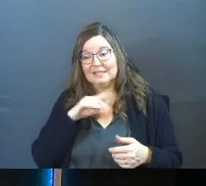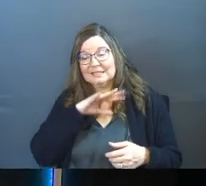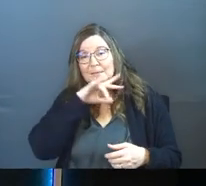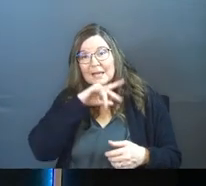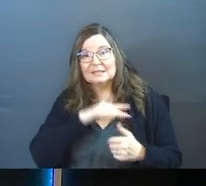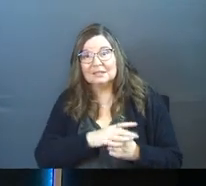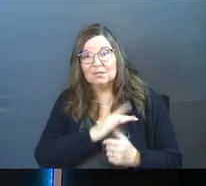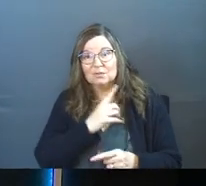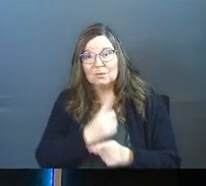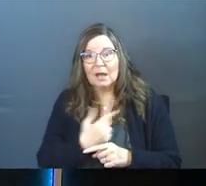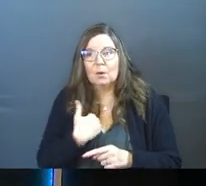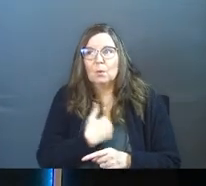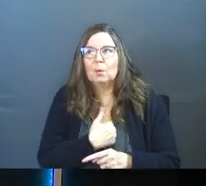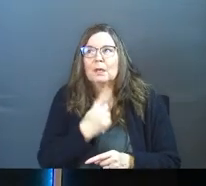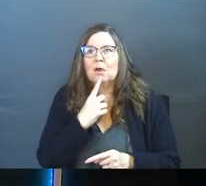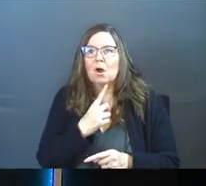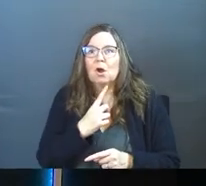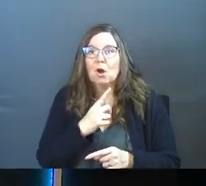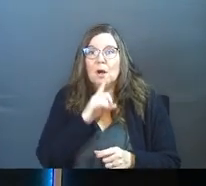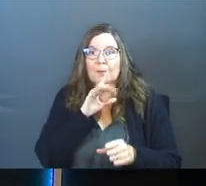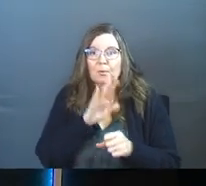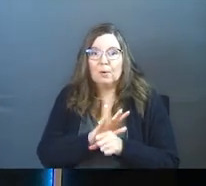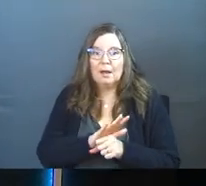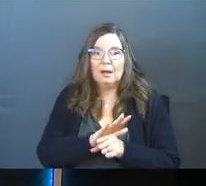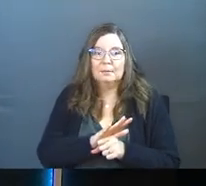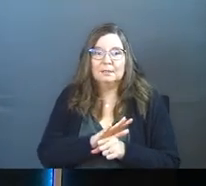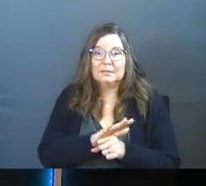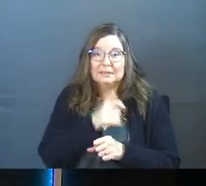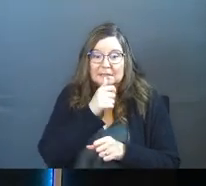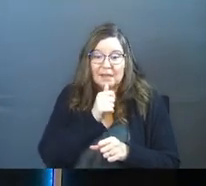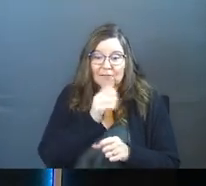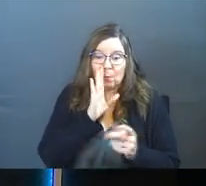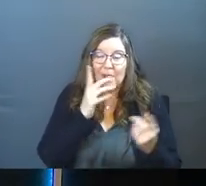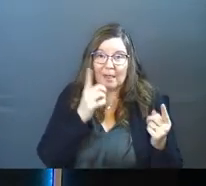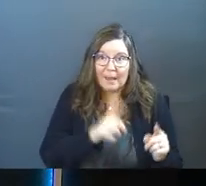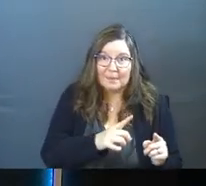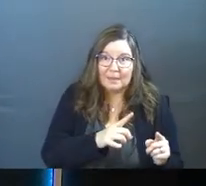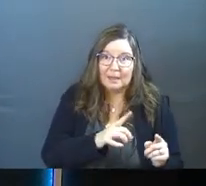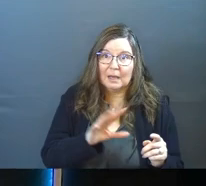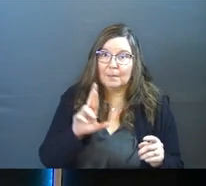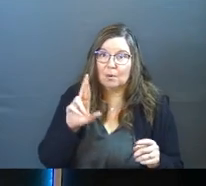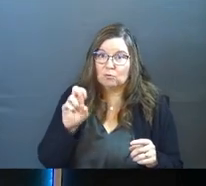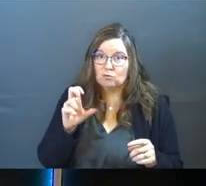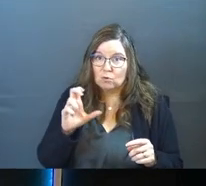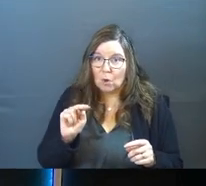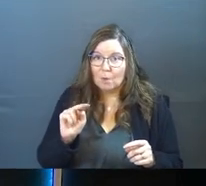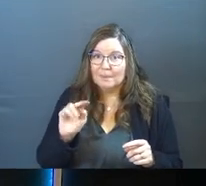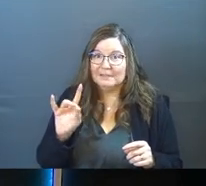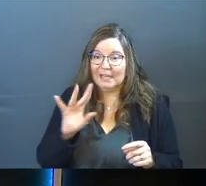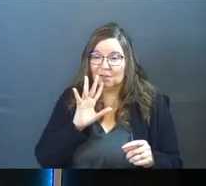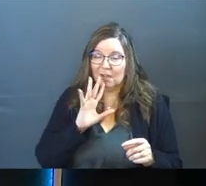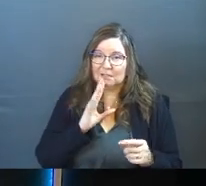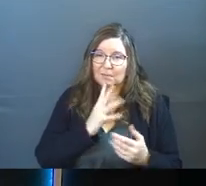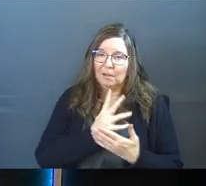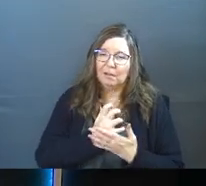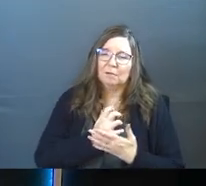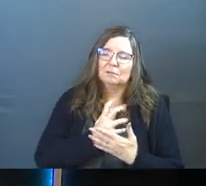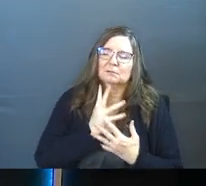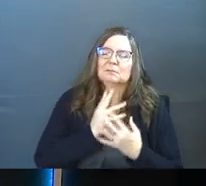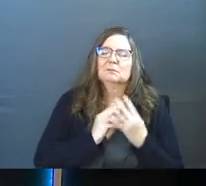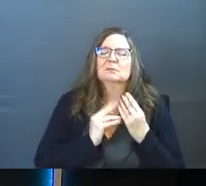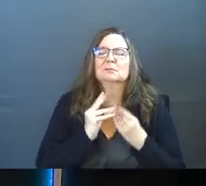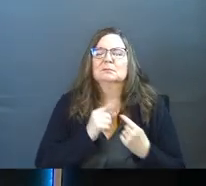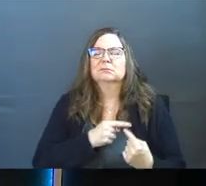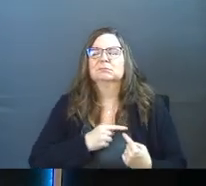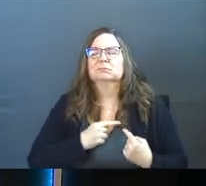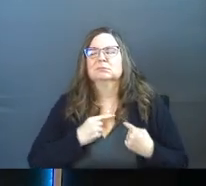messy, right? We are promised suffering in this world. I mean, Romans 8 talks about the groaning that we experience